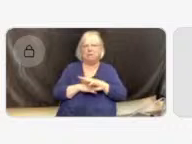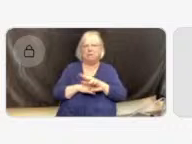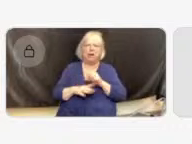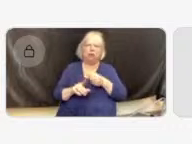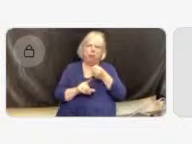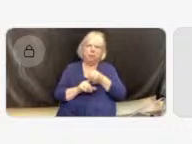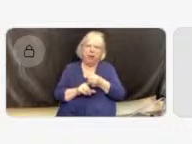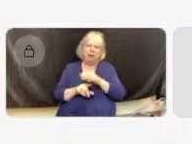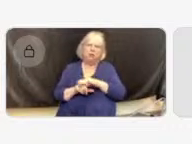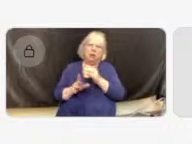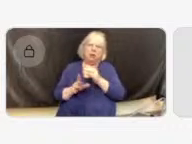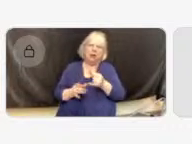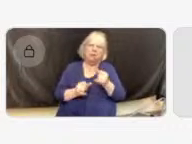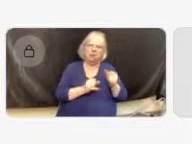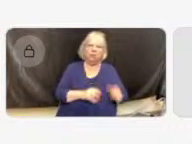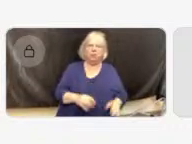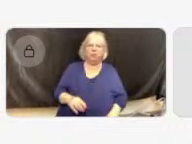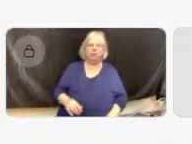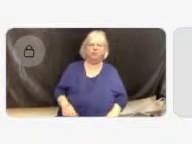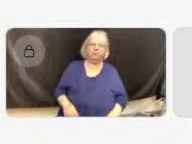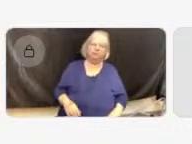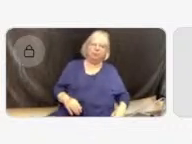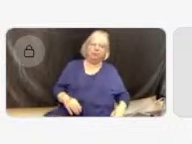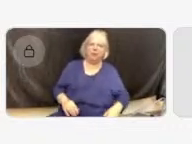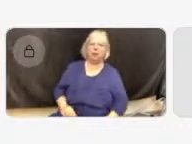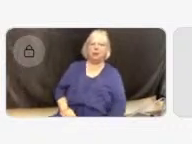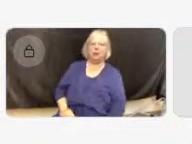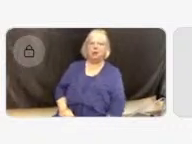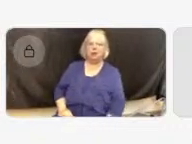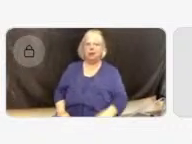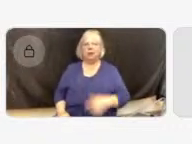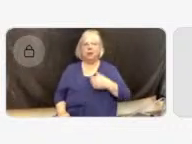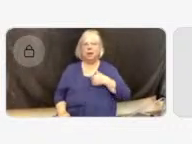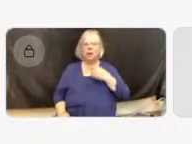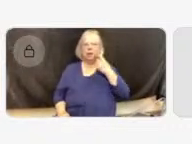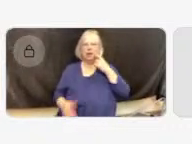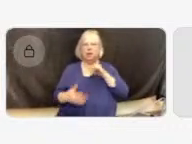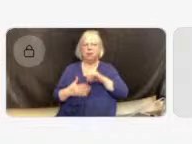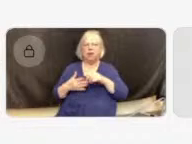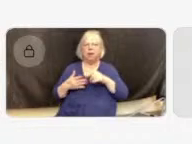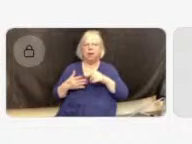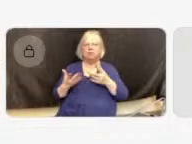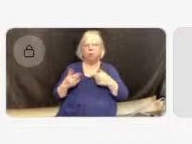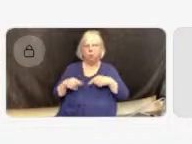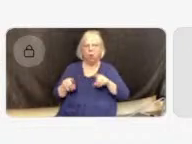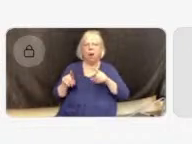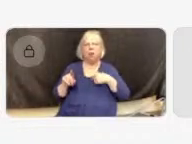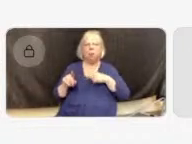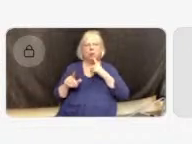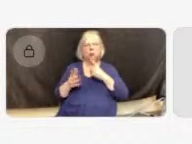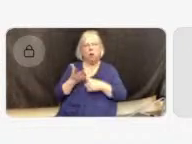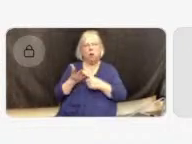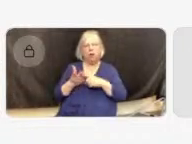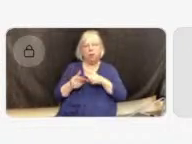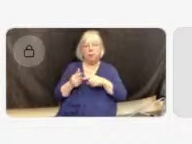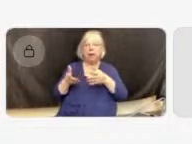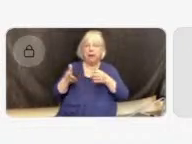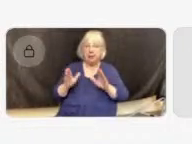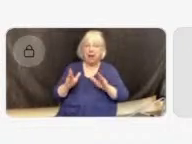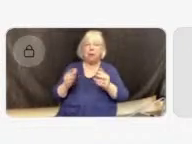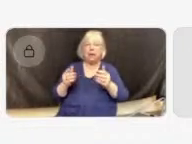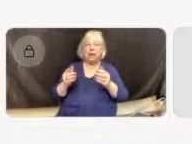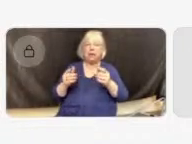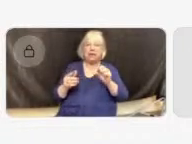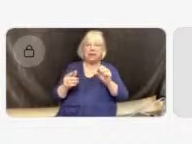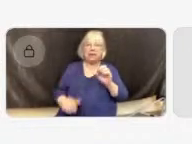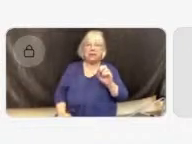on individual. I just think that while we're talking about allowing setbacks, we need to